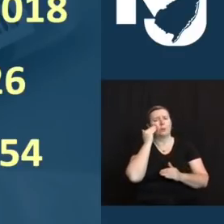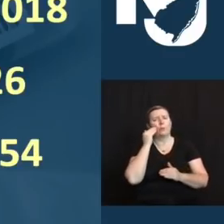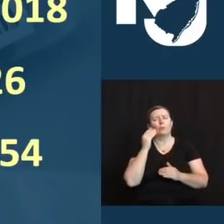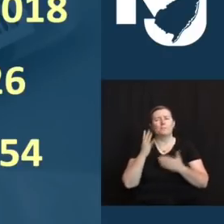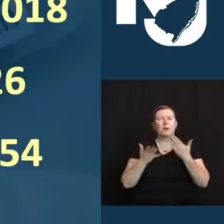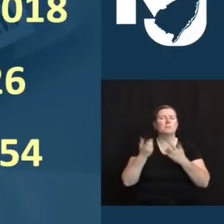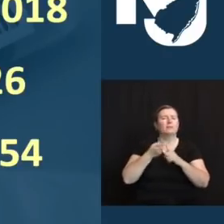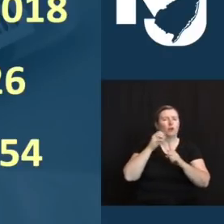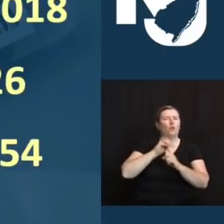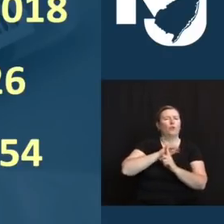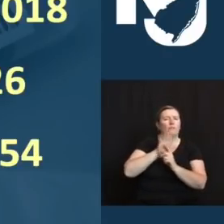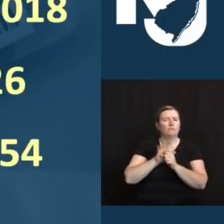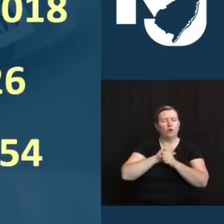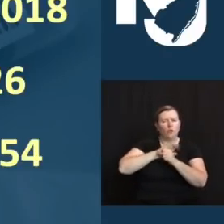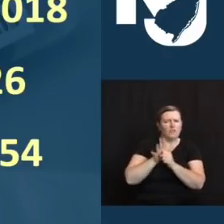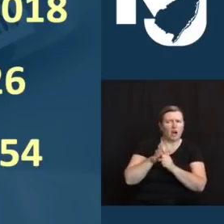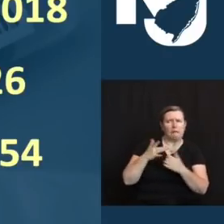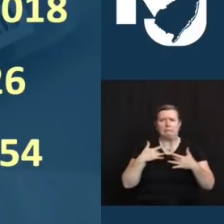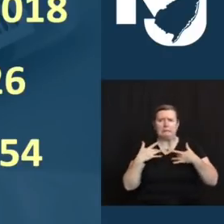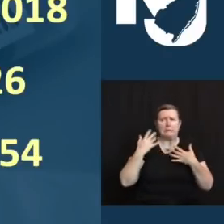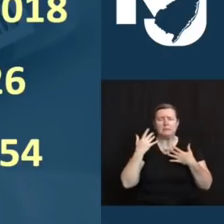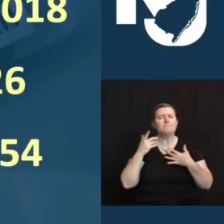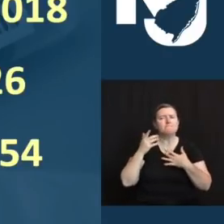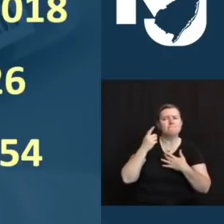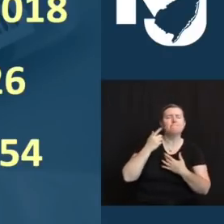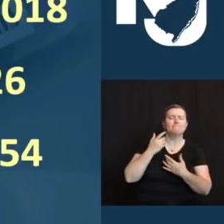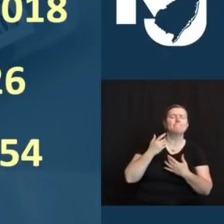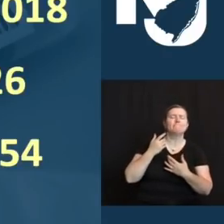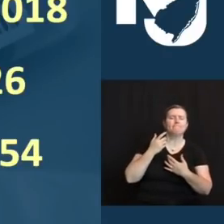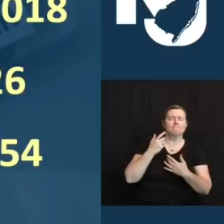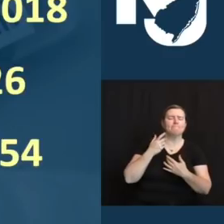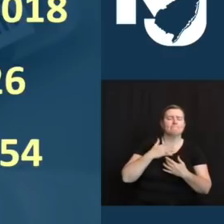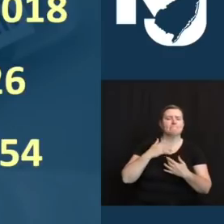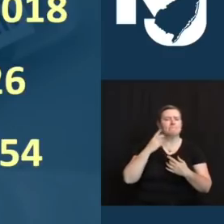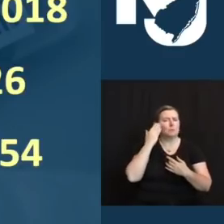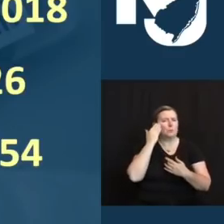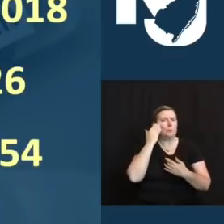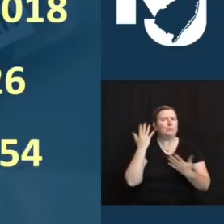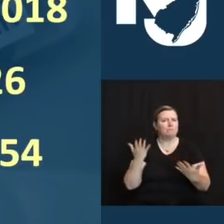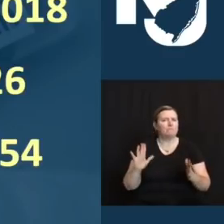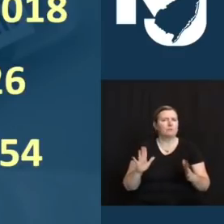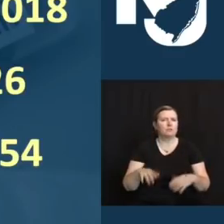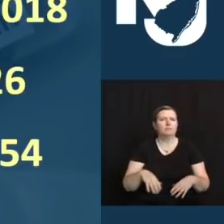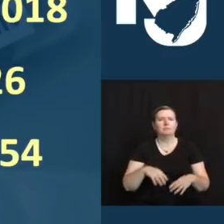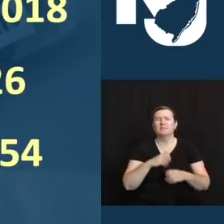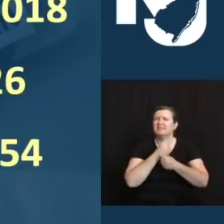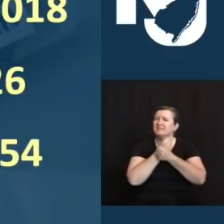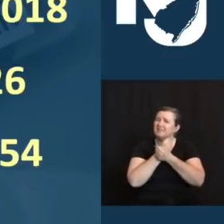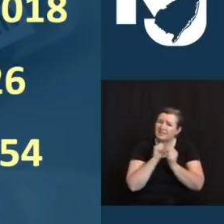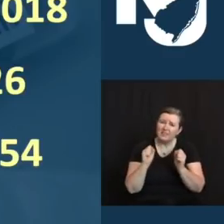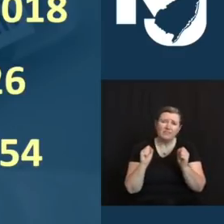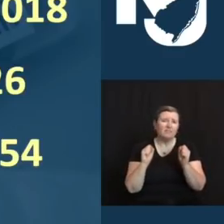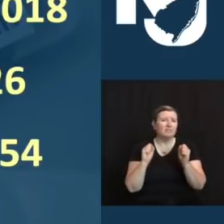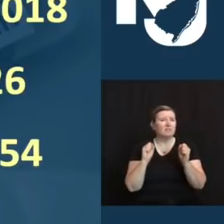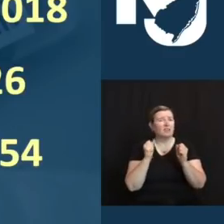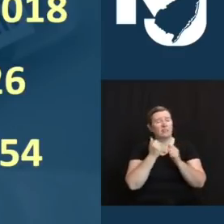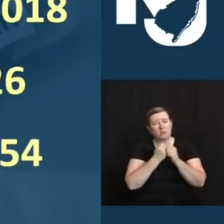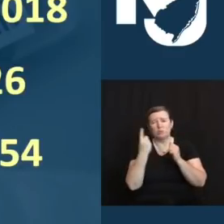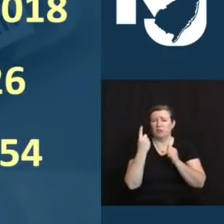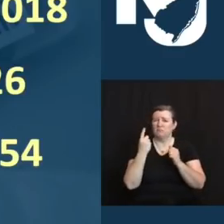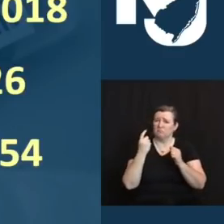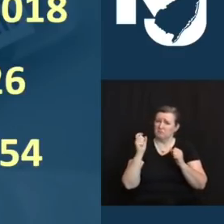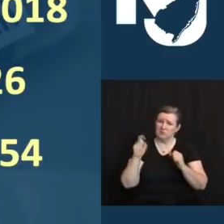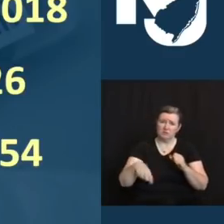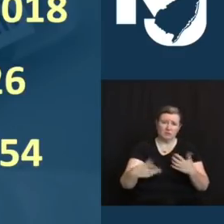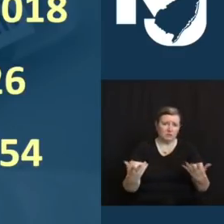do all that we can to save every single life that we can save. And as we